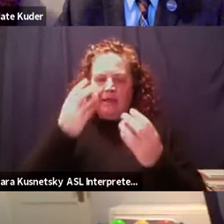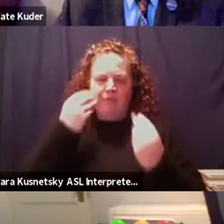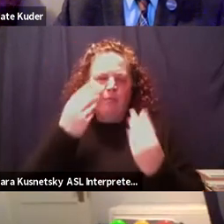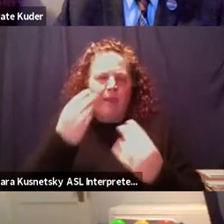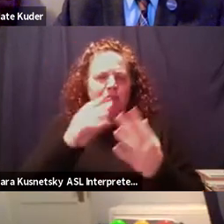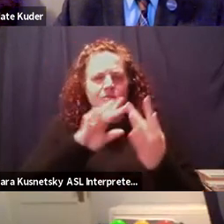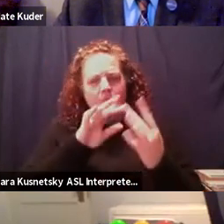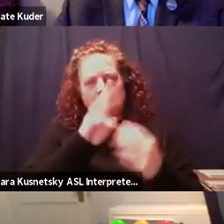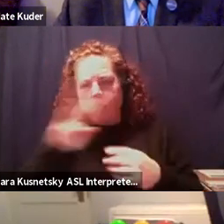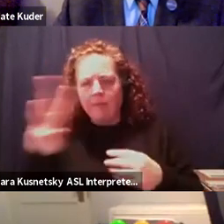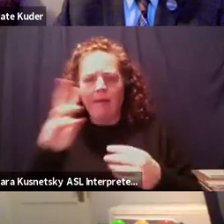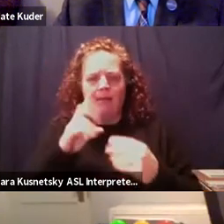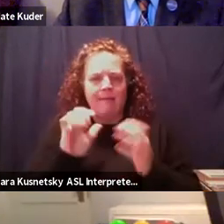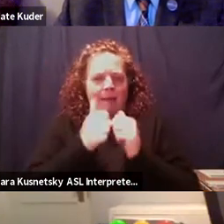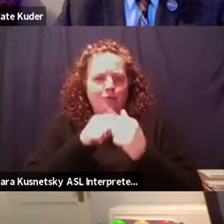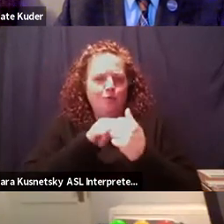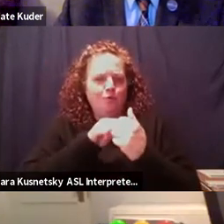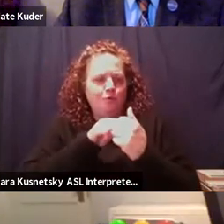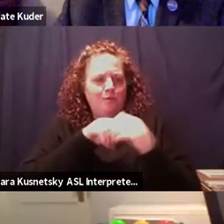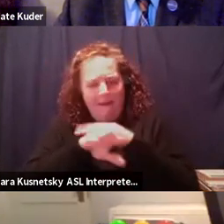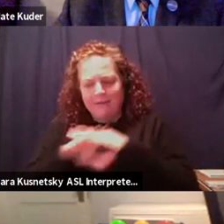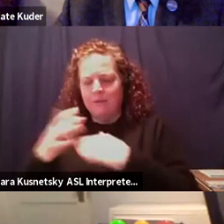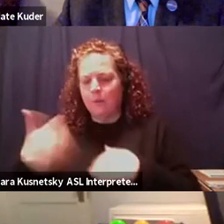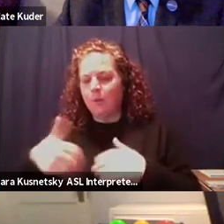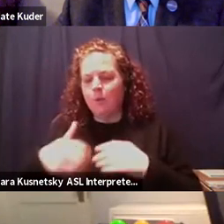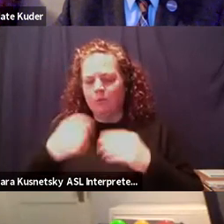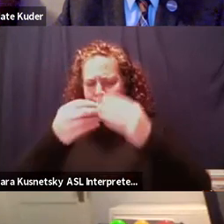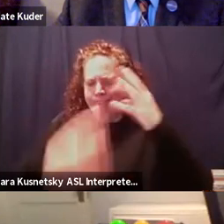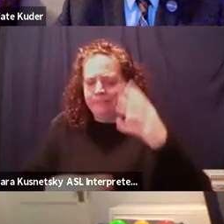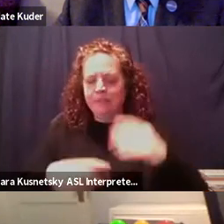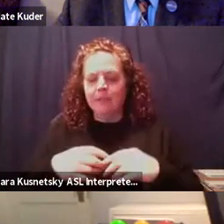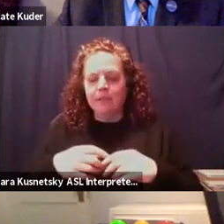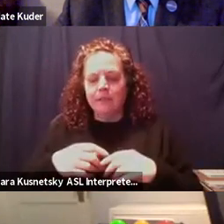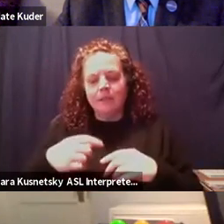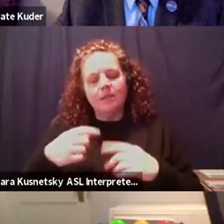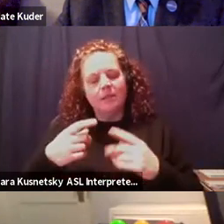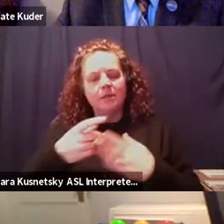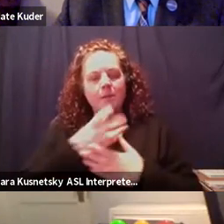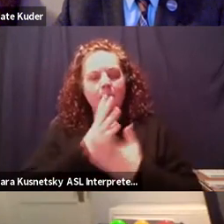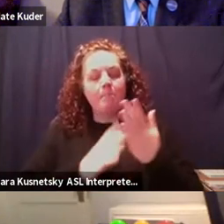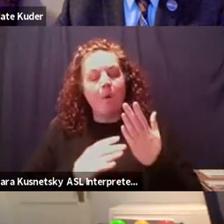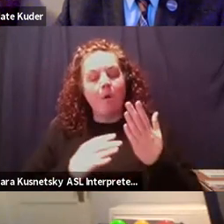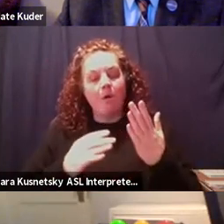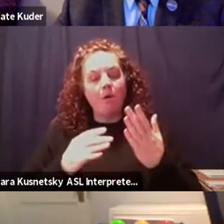this. You know, I think we've said it in the abstract, and part of the reason we started with